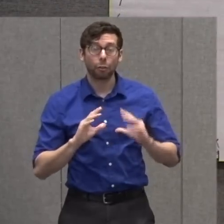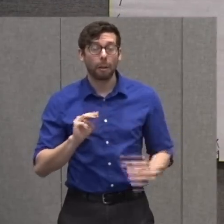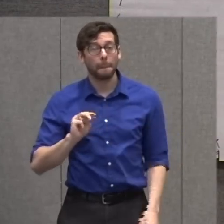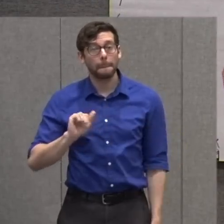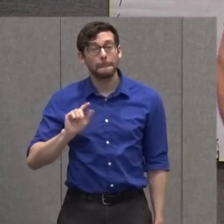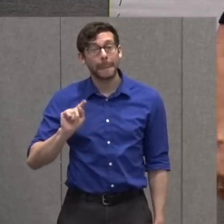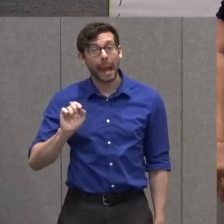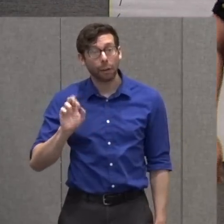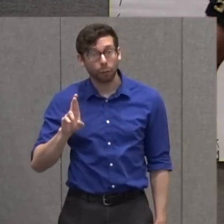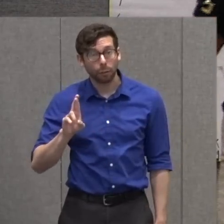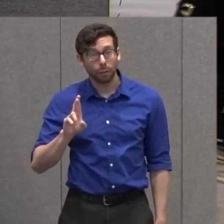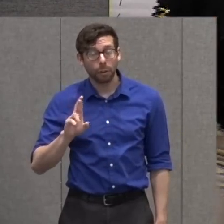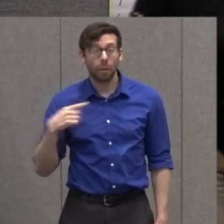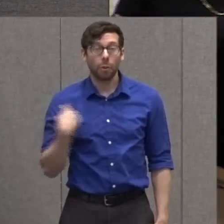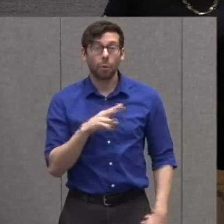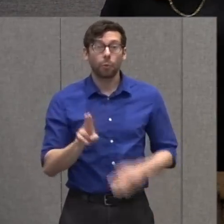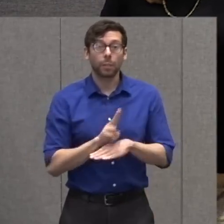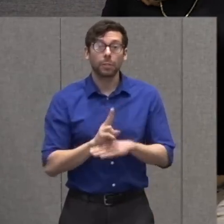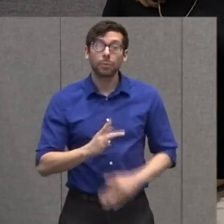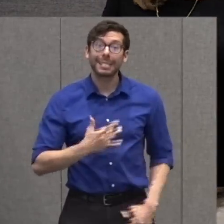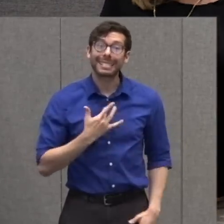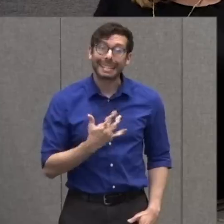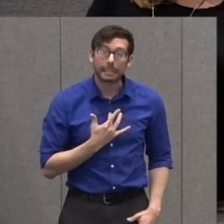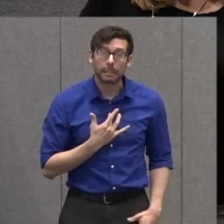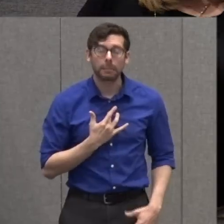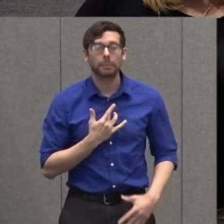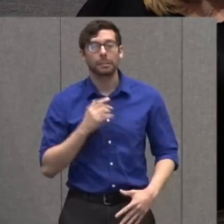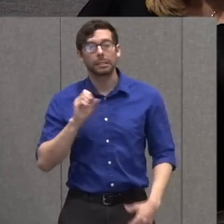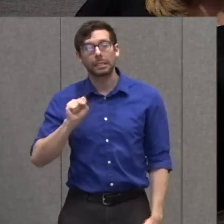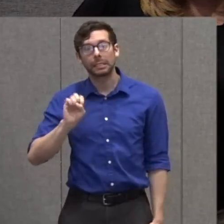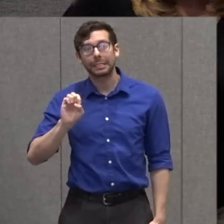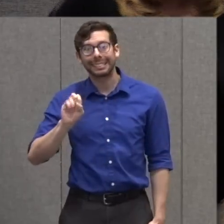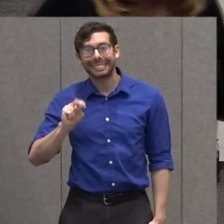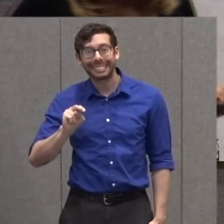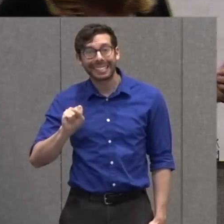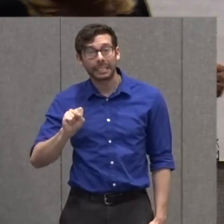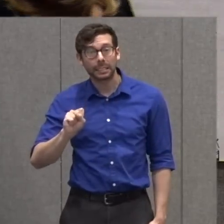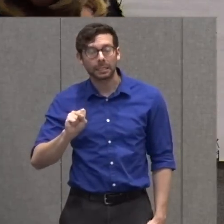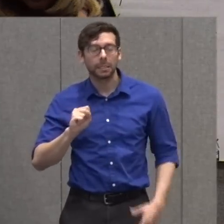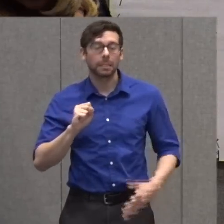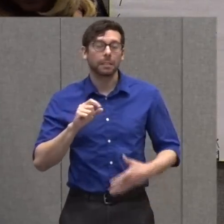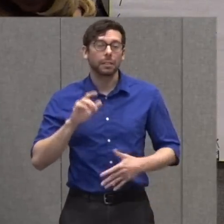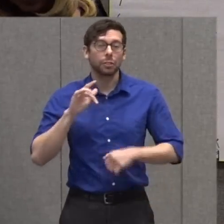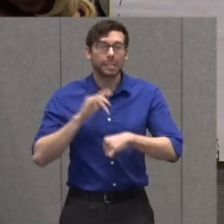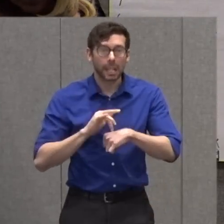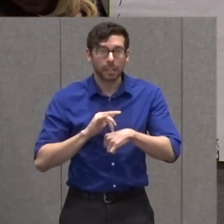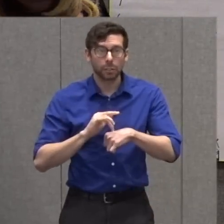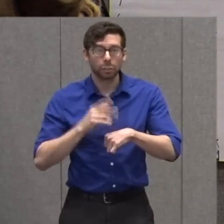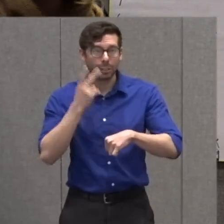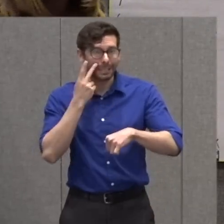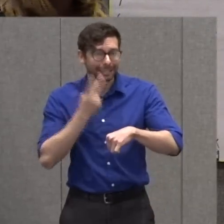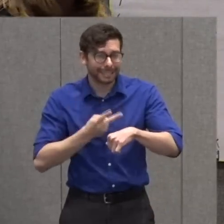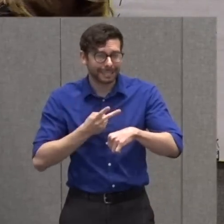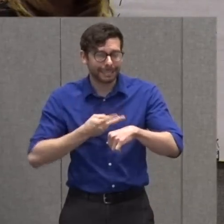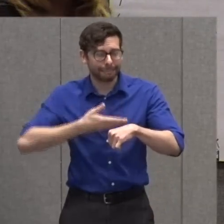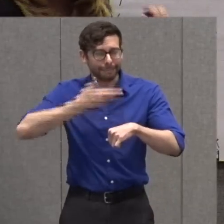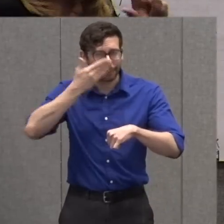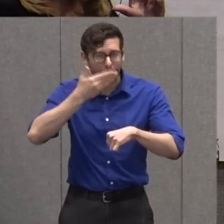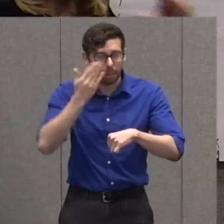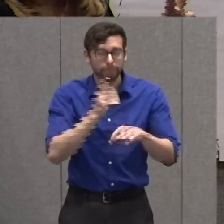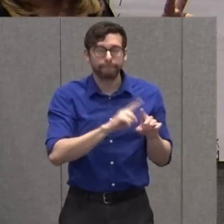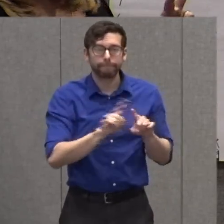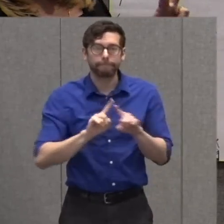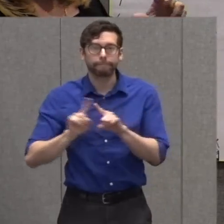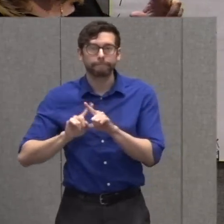to touch, see, and smell different matters. Okay? So let's discuss the